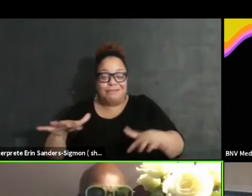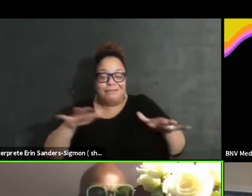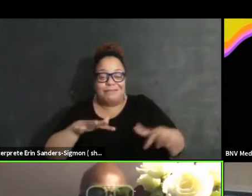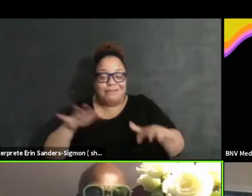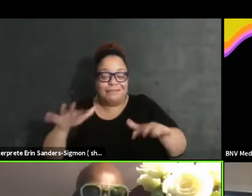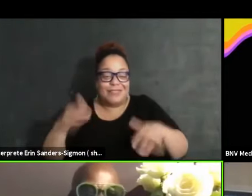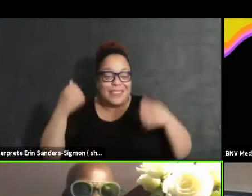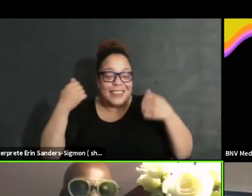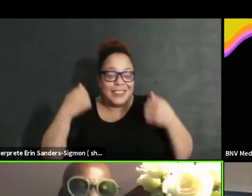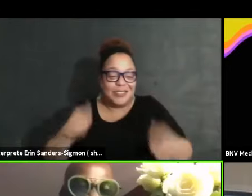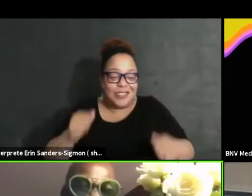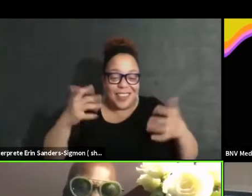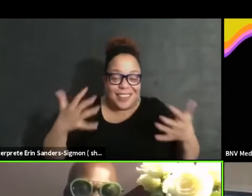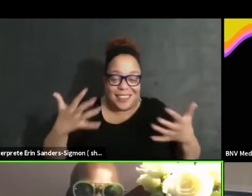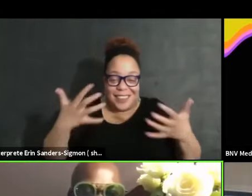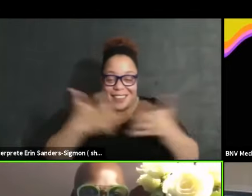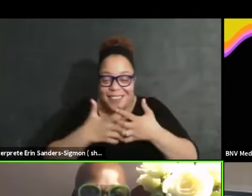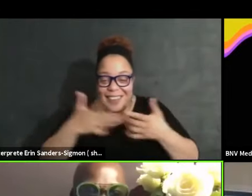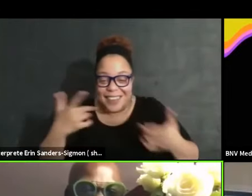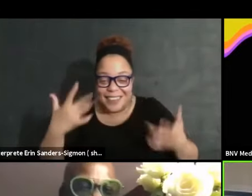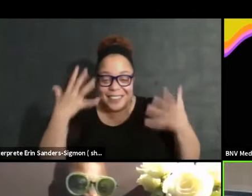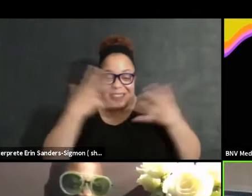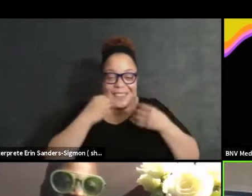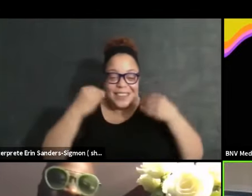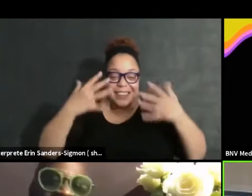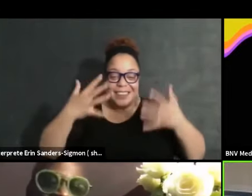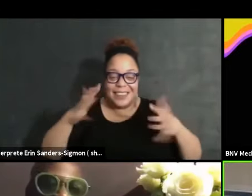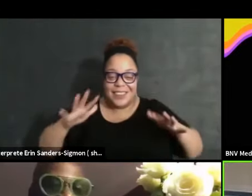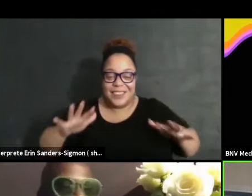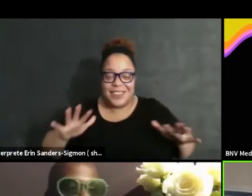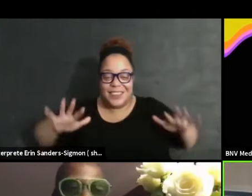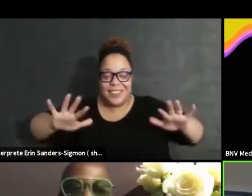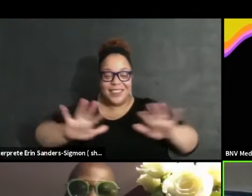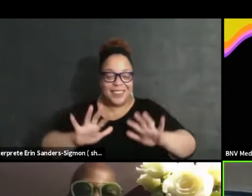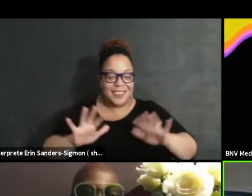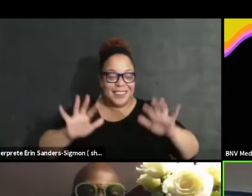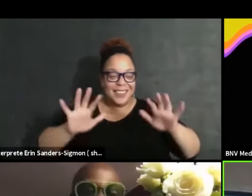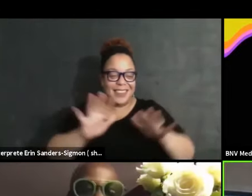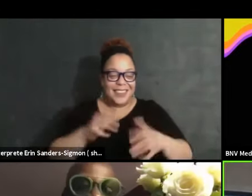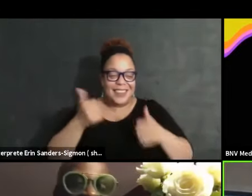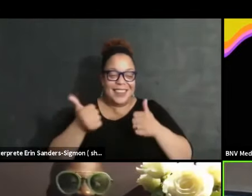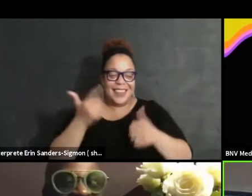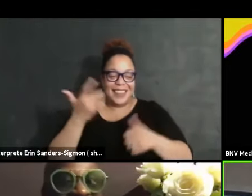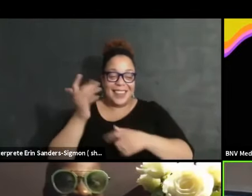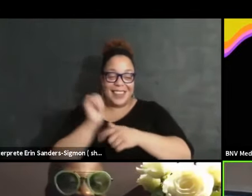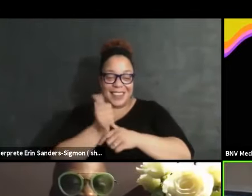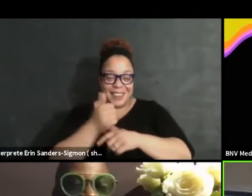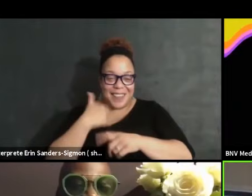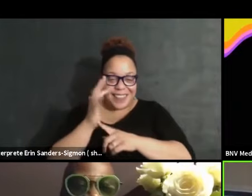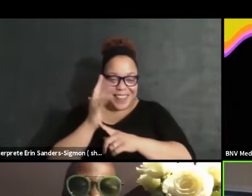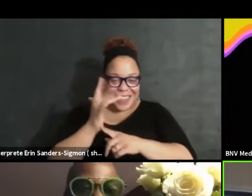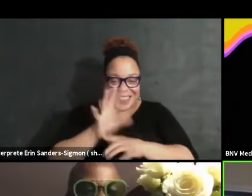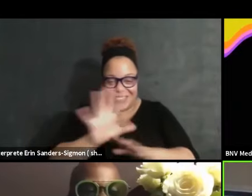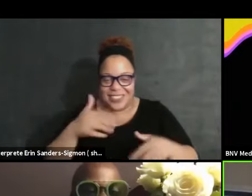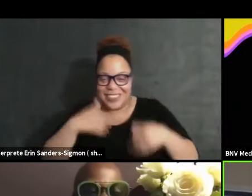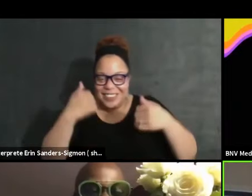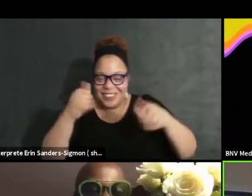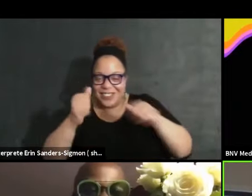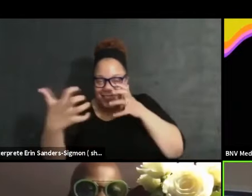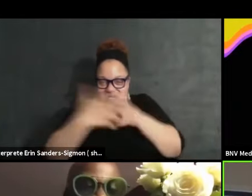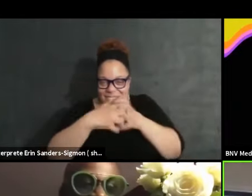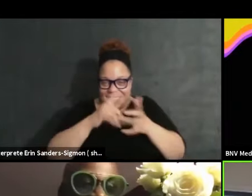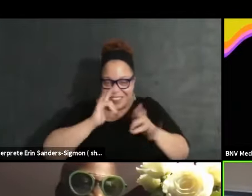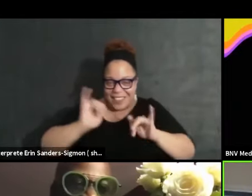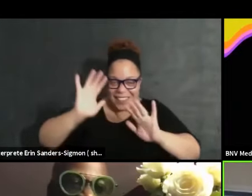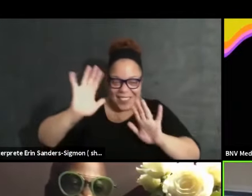yours right here. You see this? I got my candles. I got a little hot pepper because it's getting a little. You know, some people are bringing the